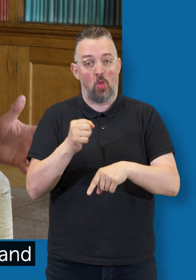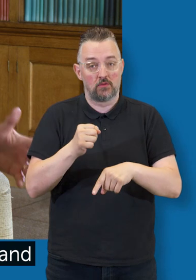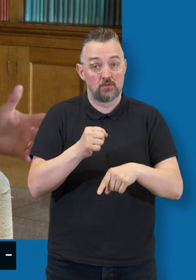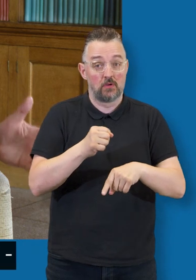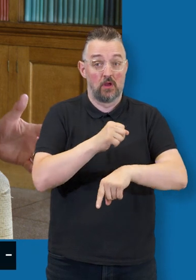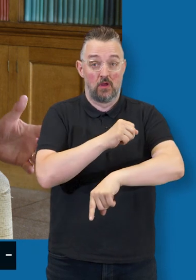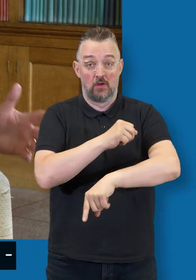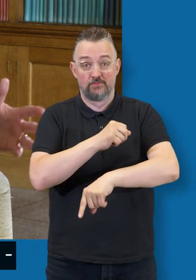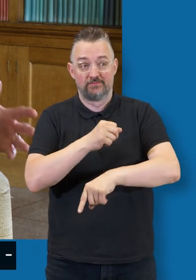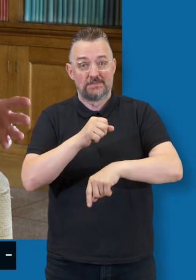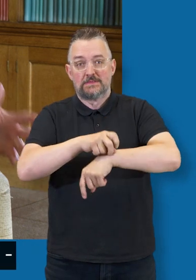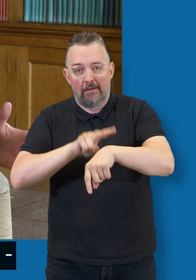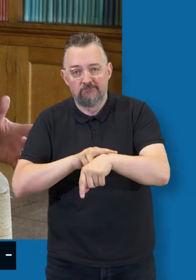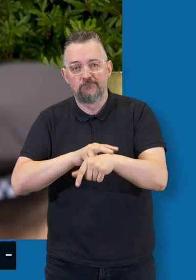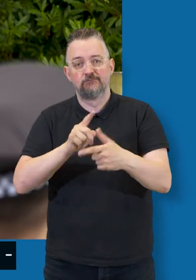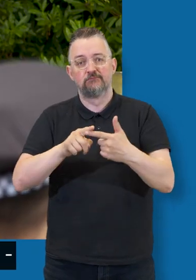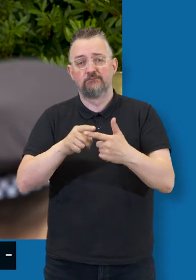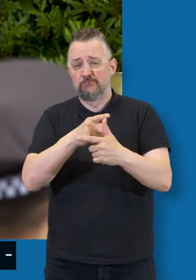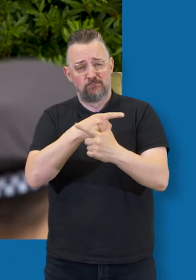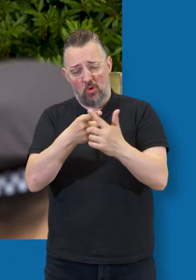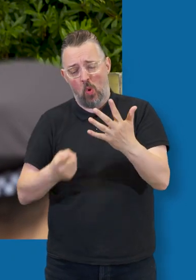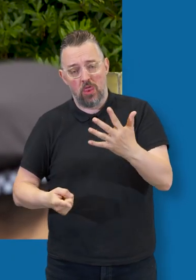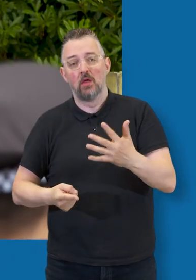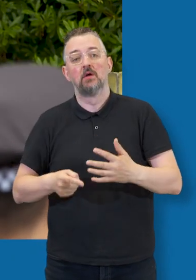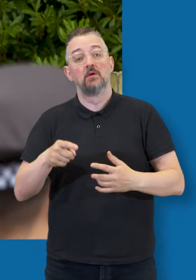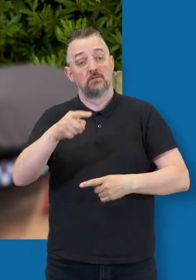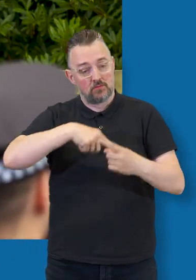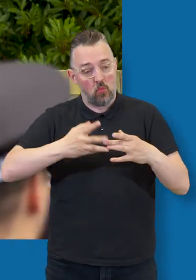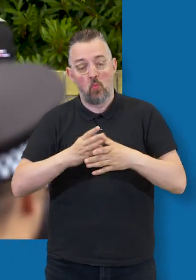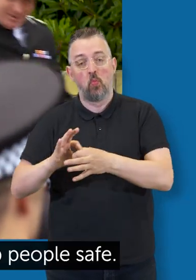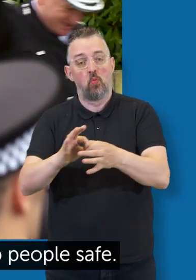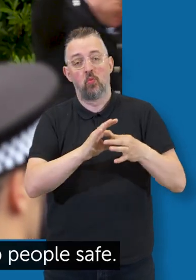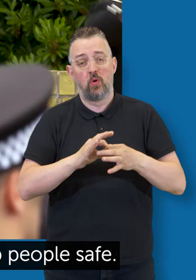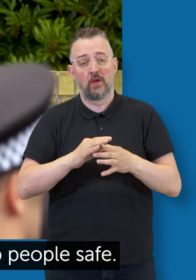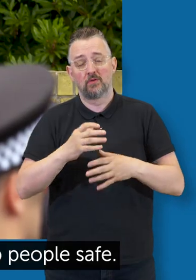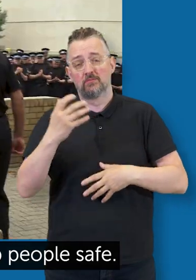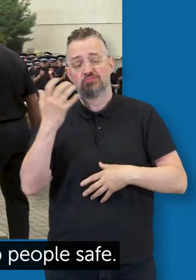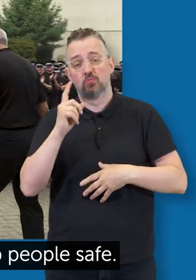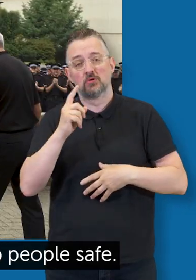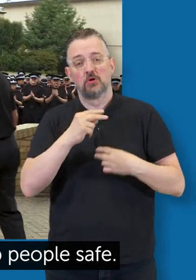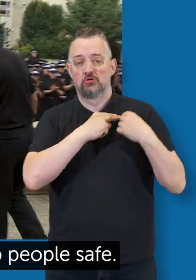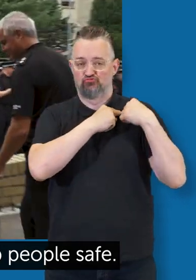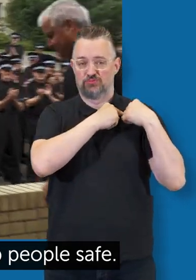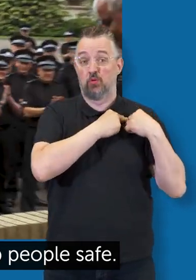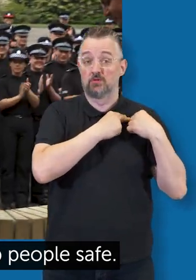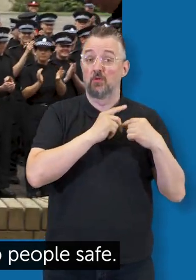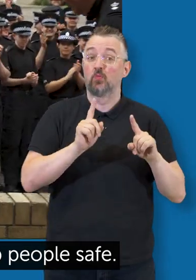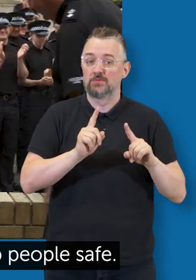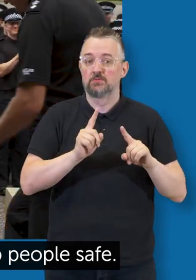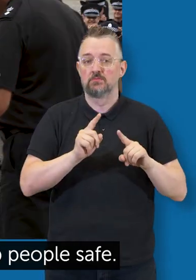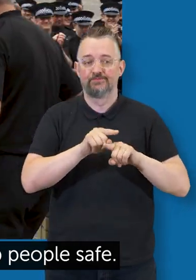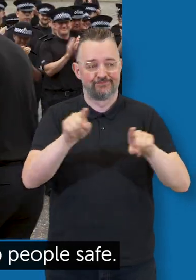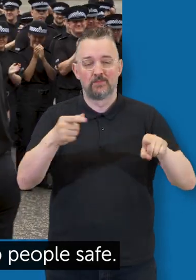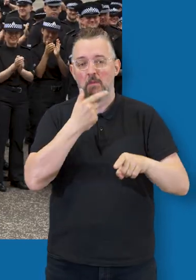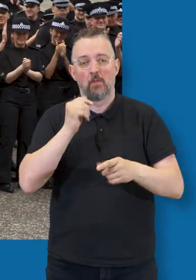service of Scotland, police officer and police staff, individually and collectively share that enormous responsibility to